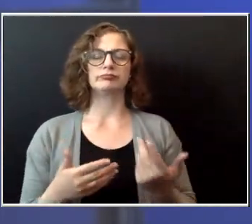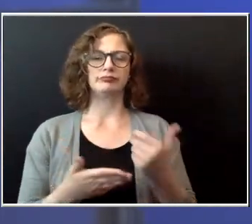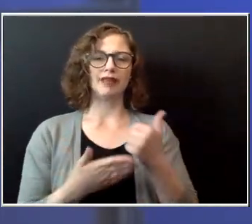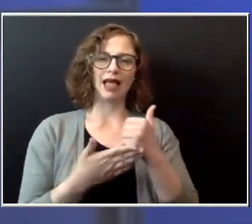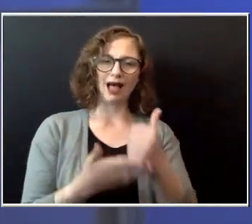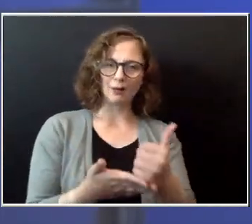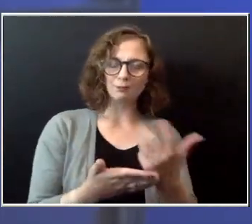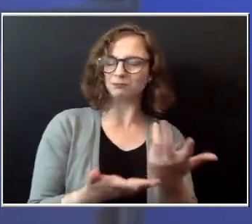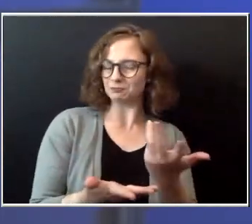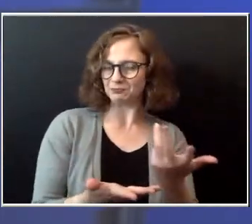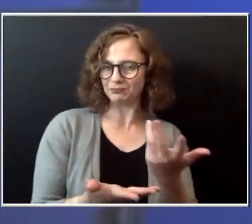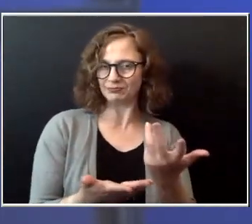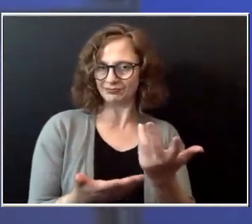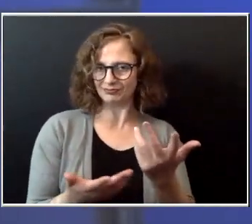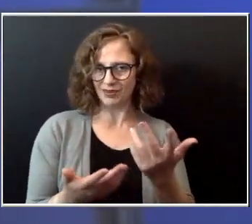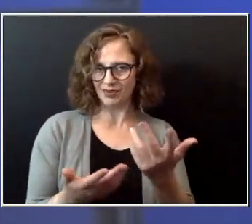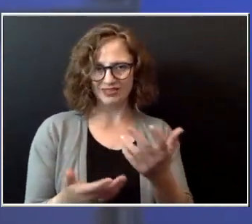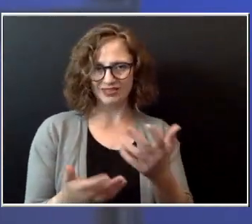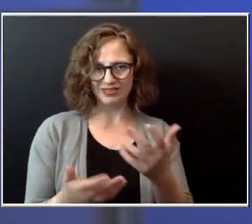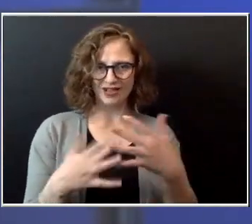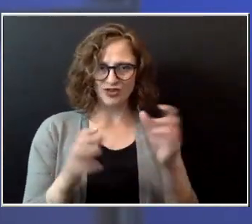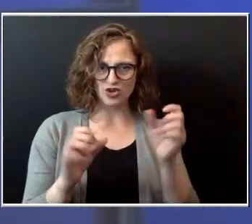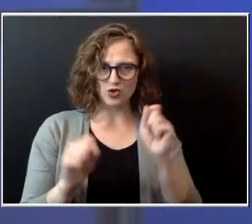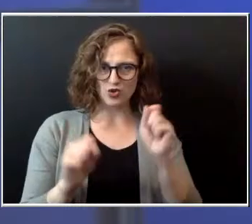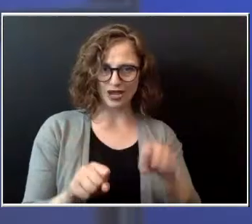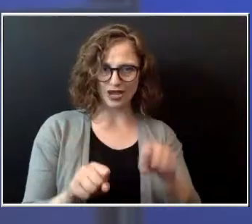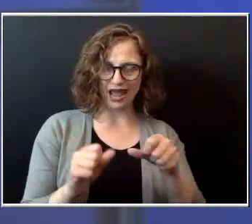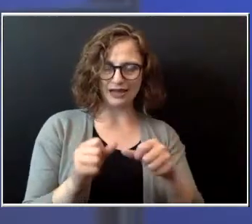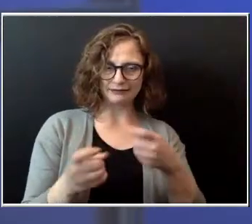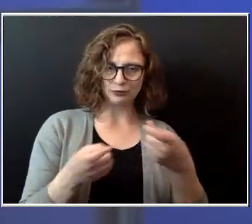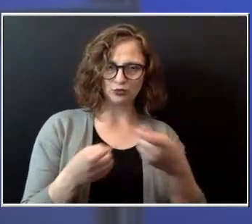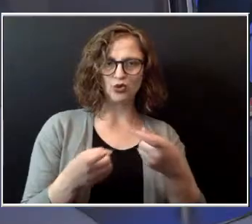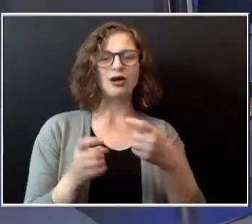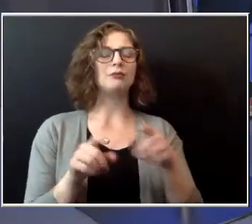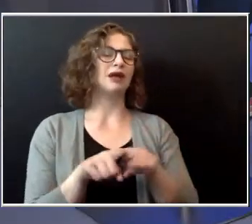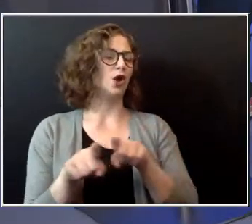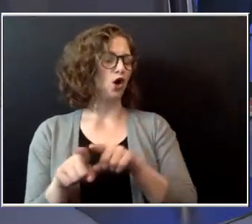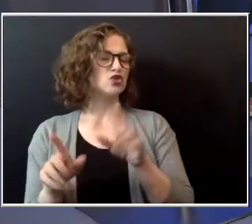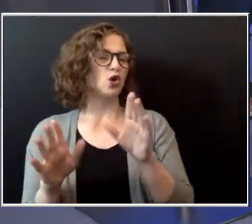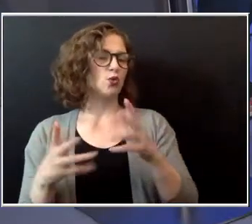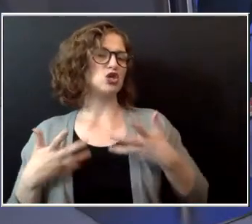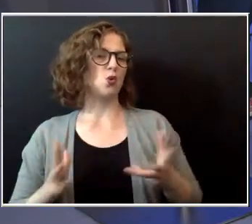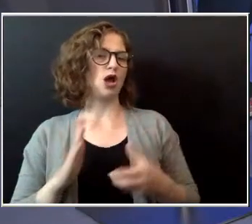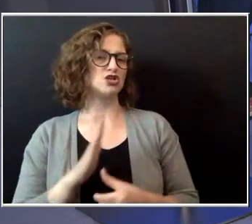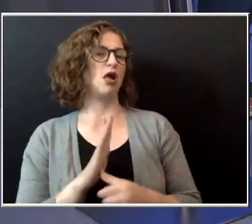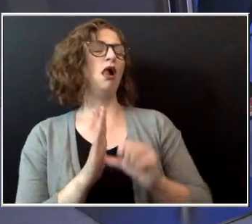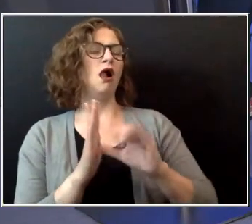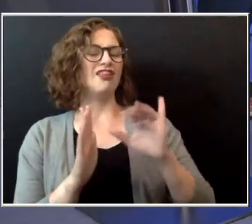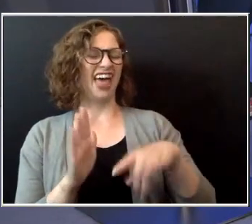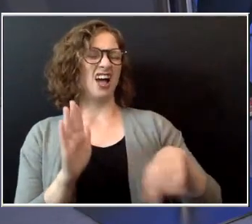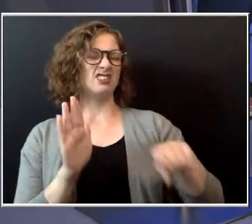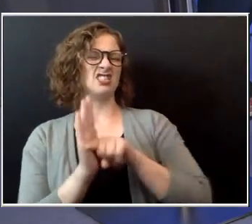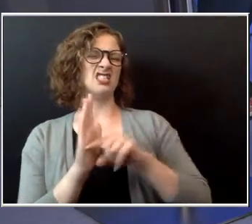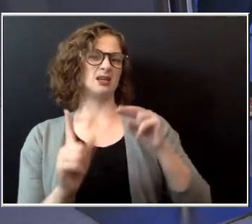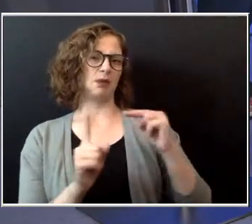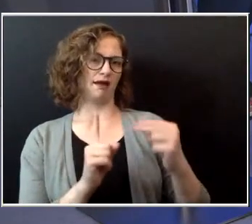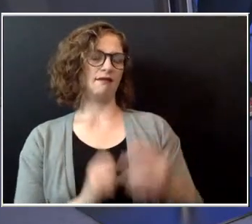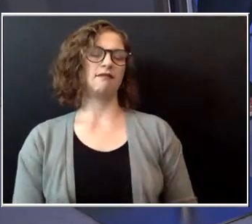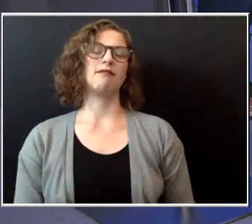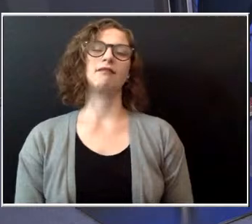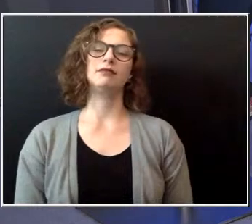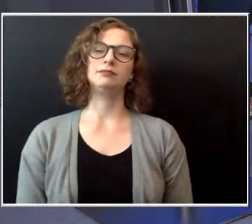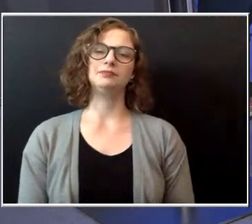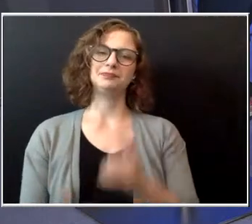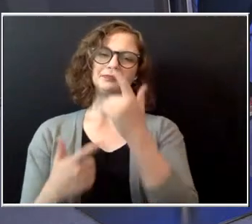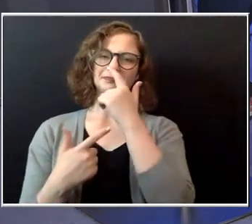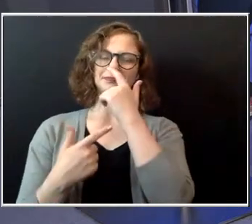that doesn't reinforce any kind of stigma or shame about it. So it's interesting to think about it like that, because some people say, well, gosh, it's a